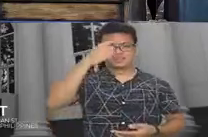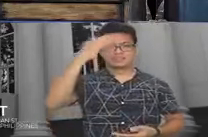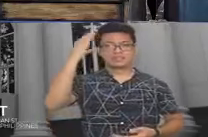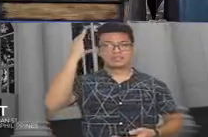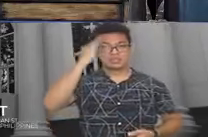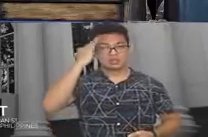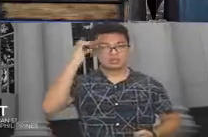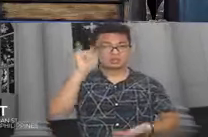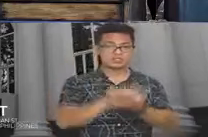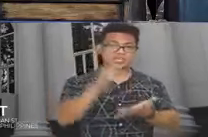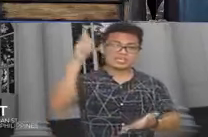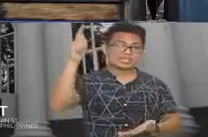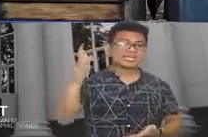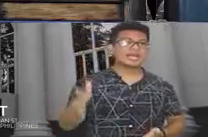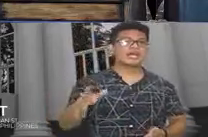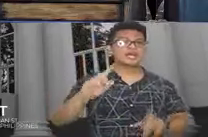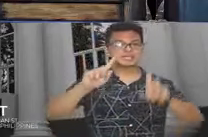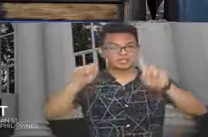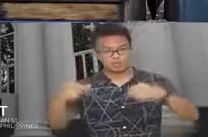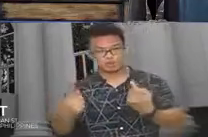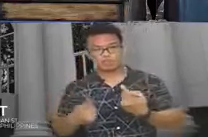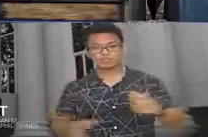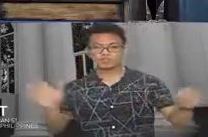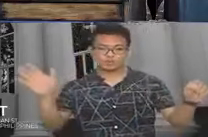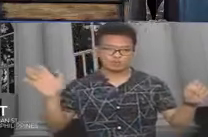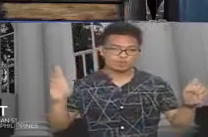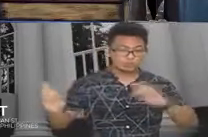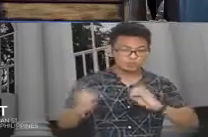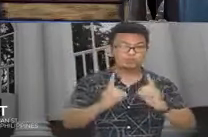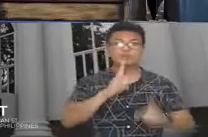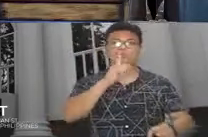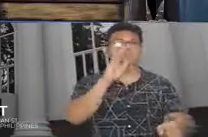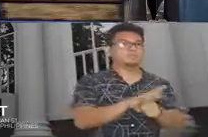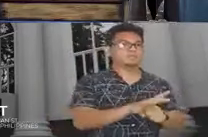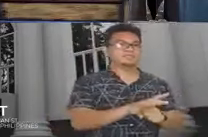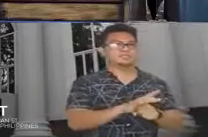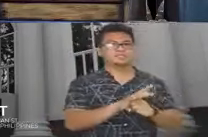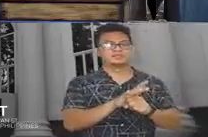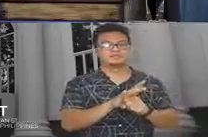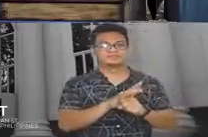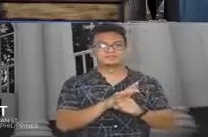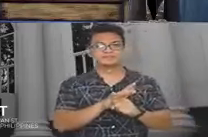Because he knows that God is going to fulfill his promise.